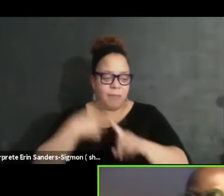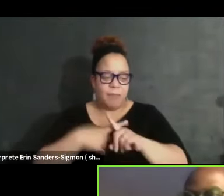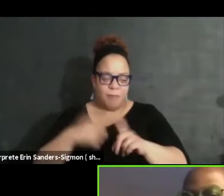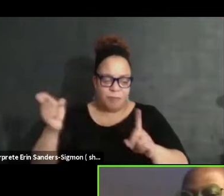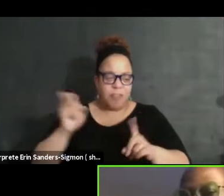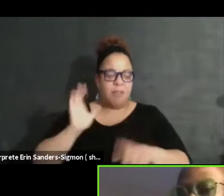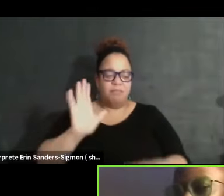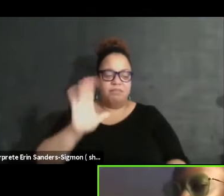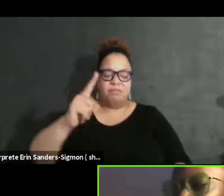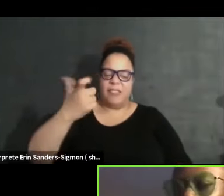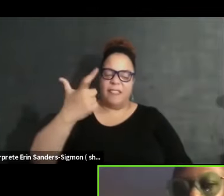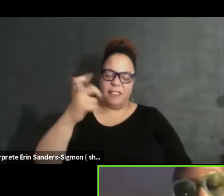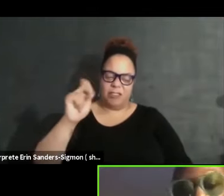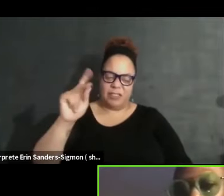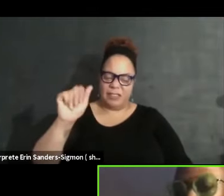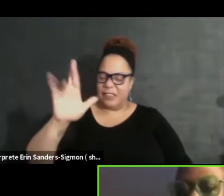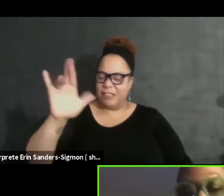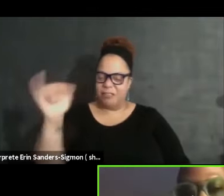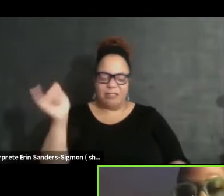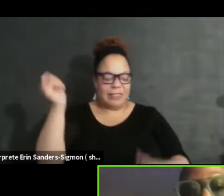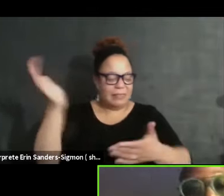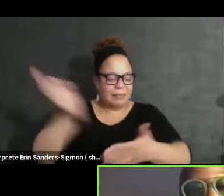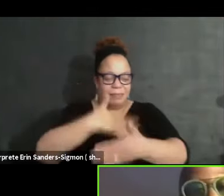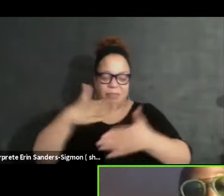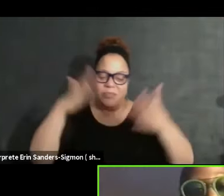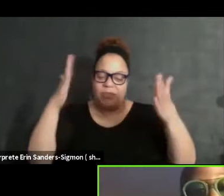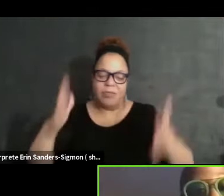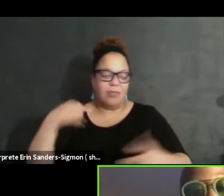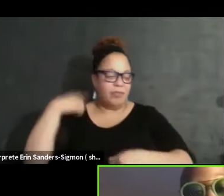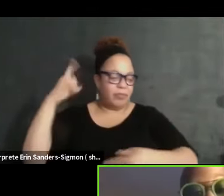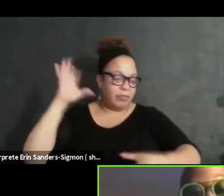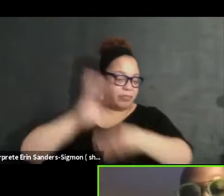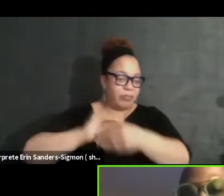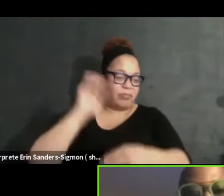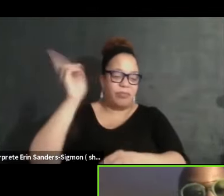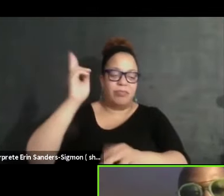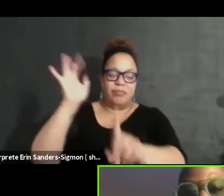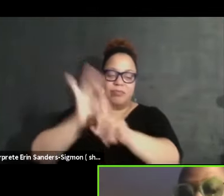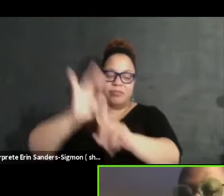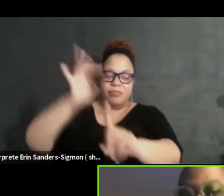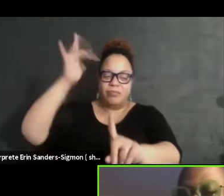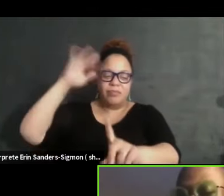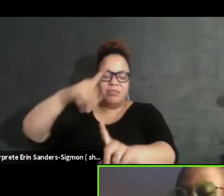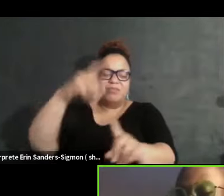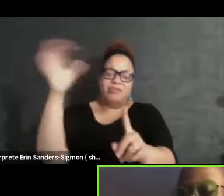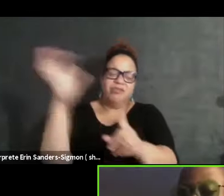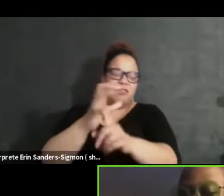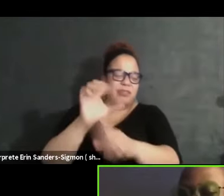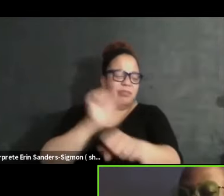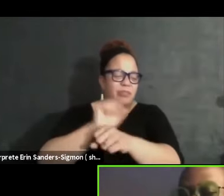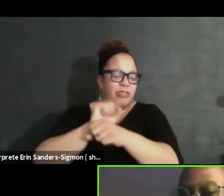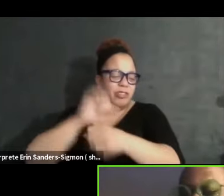work. You know, in my mind, it's been capped off by